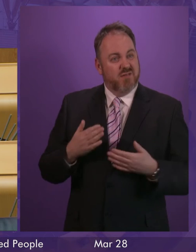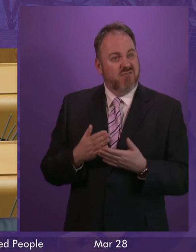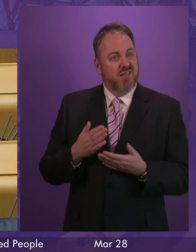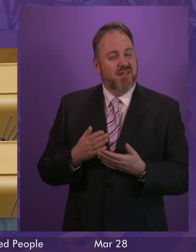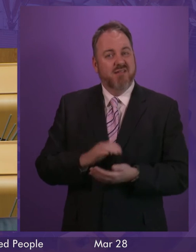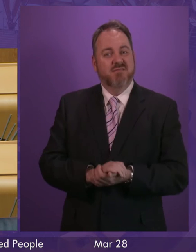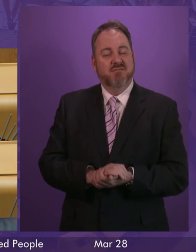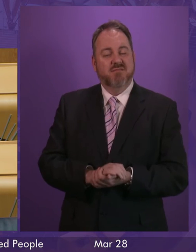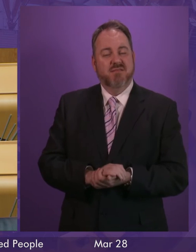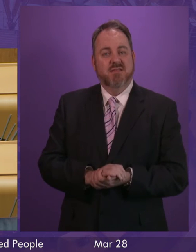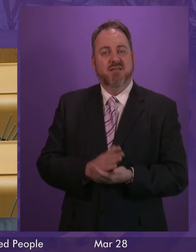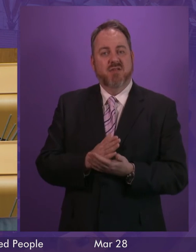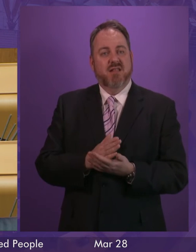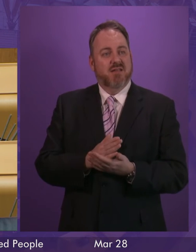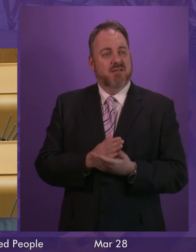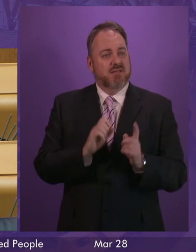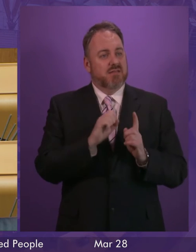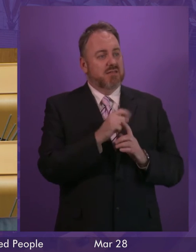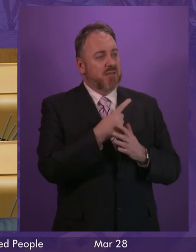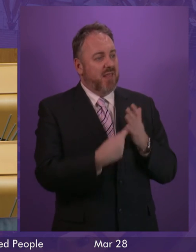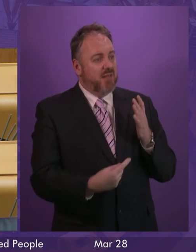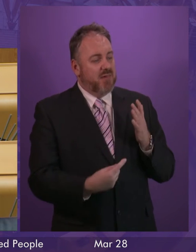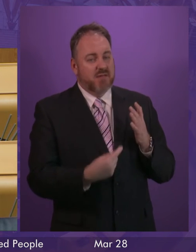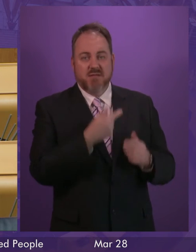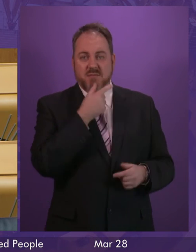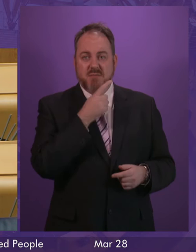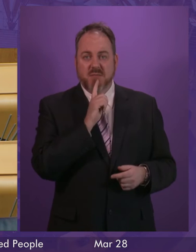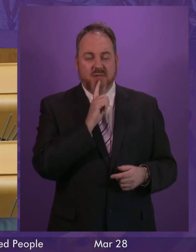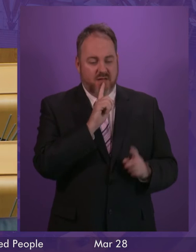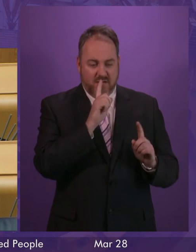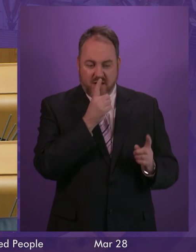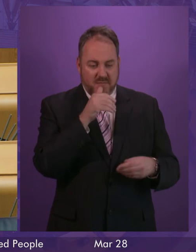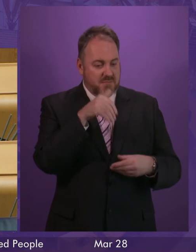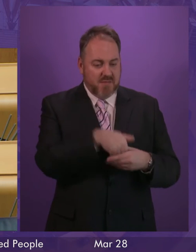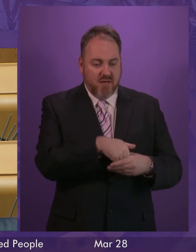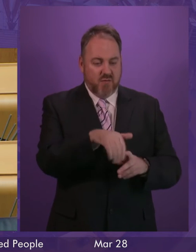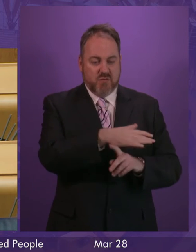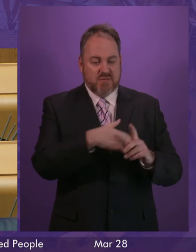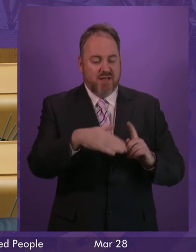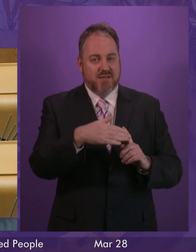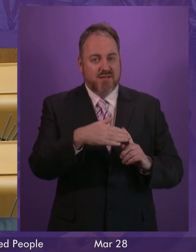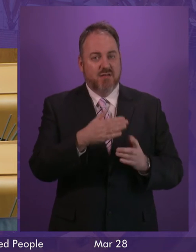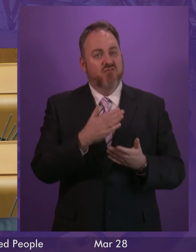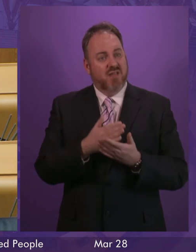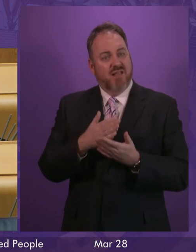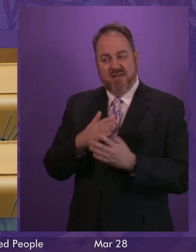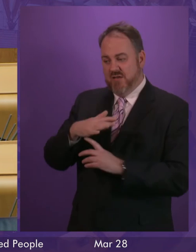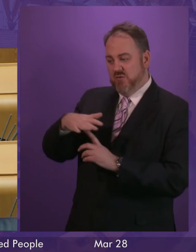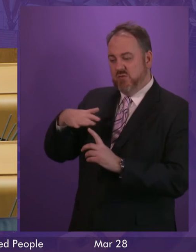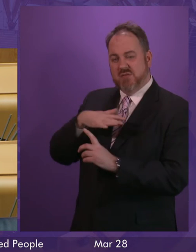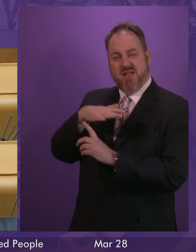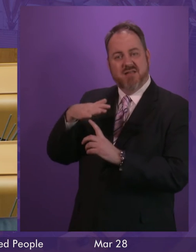where disabled people and those with disabilities are not able to play their full part in society is